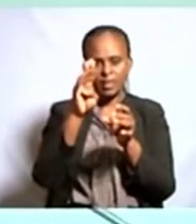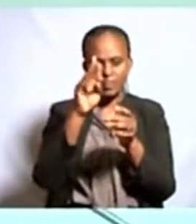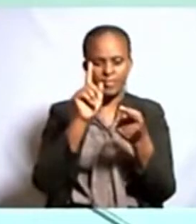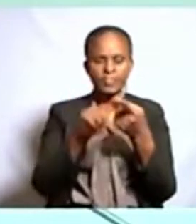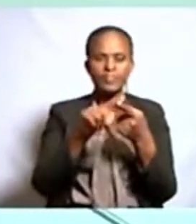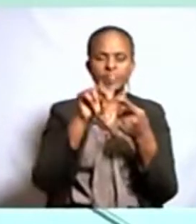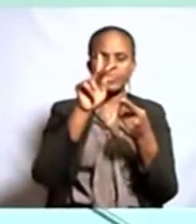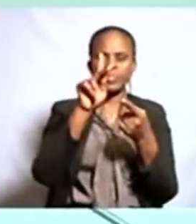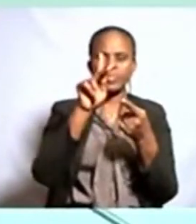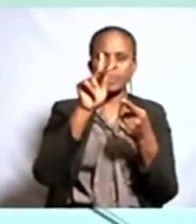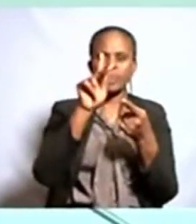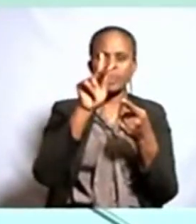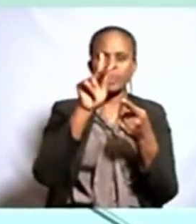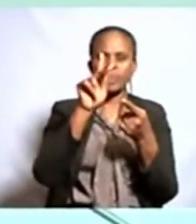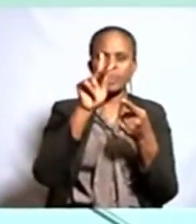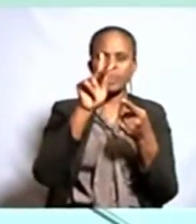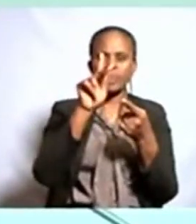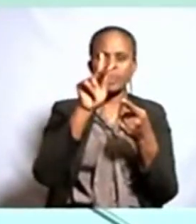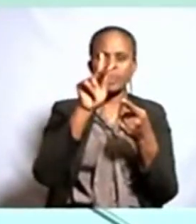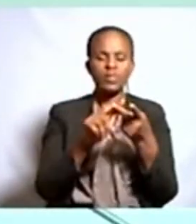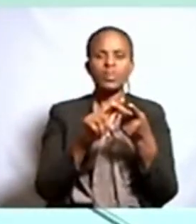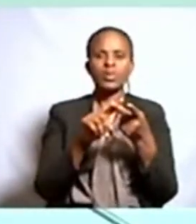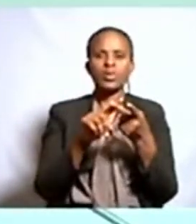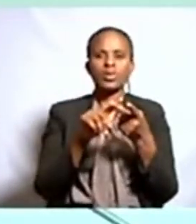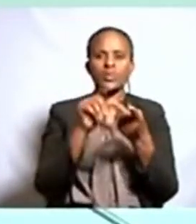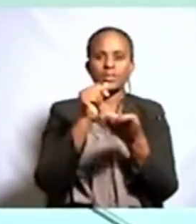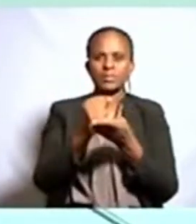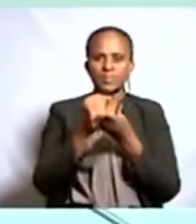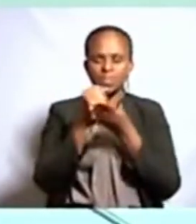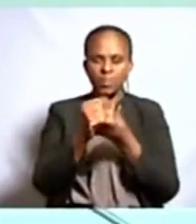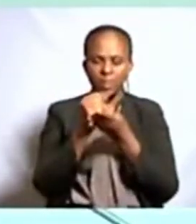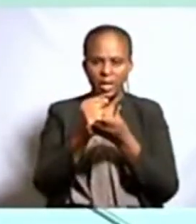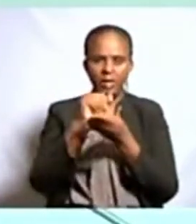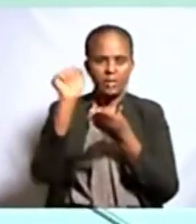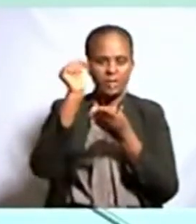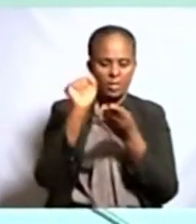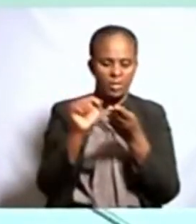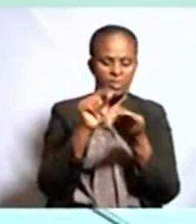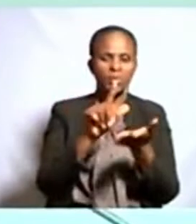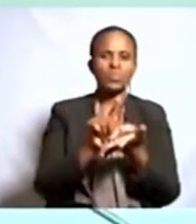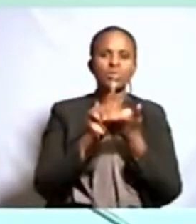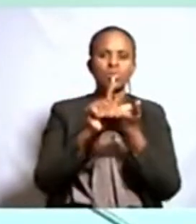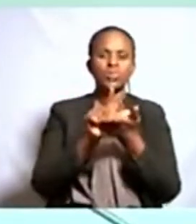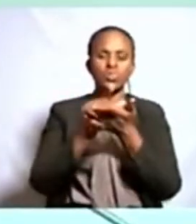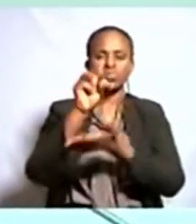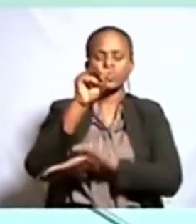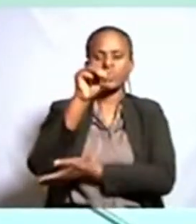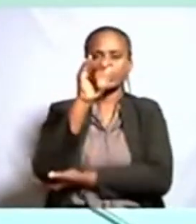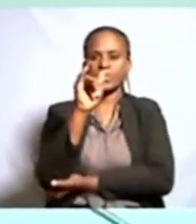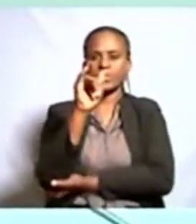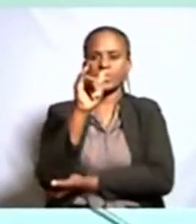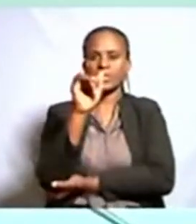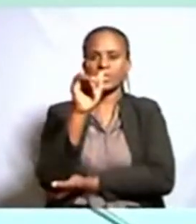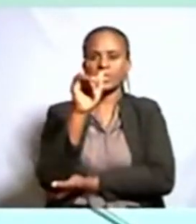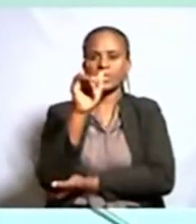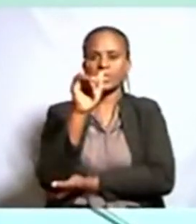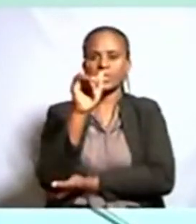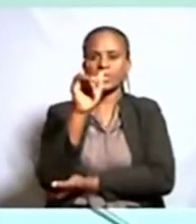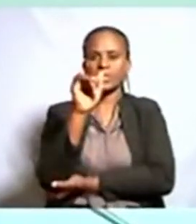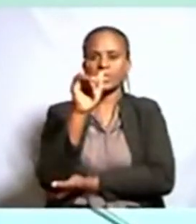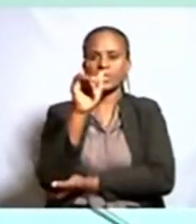namely Kalabo, Kongo, Mongu, Mulunga, Senanga, Sioma, Shangombo, Lukulu, Mitete, and Nalolo at the contract sum